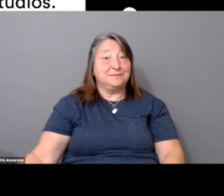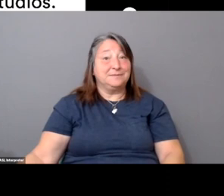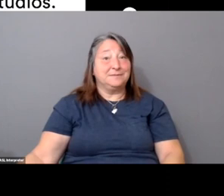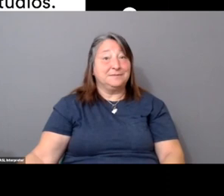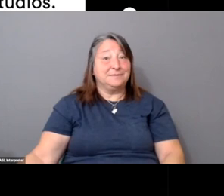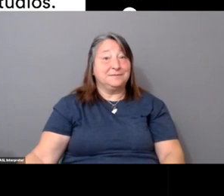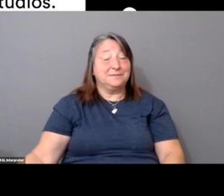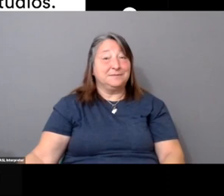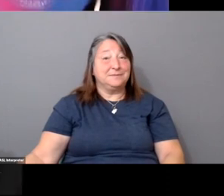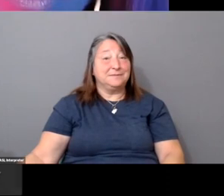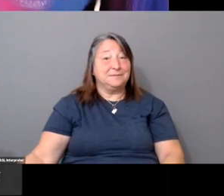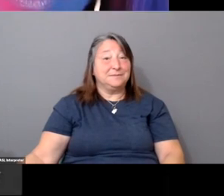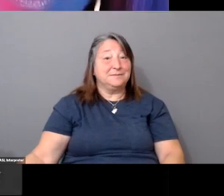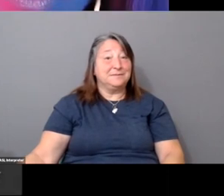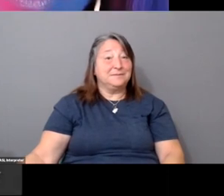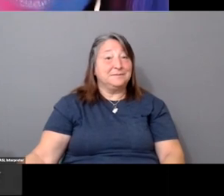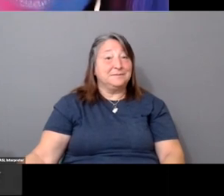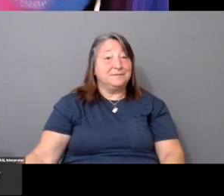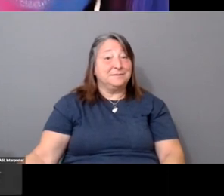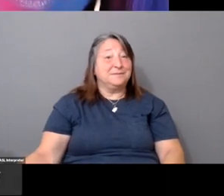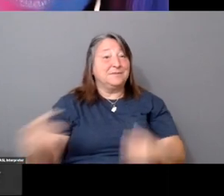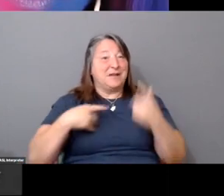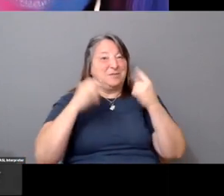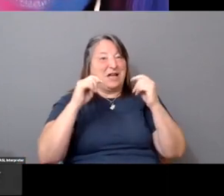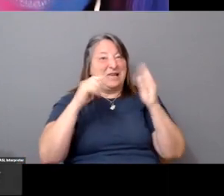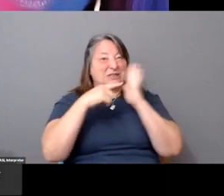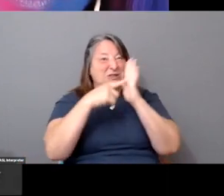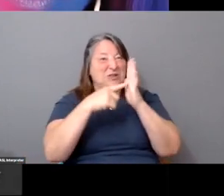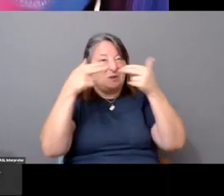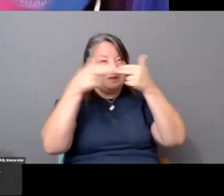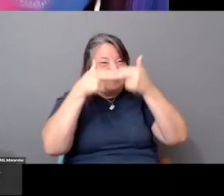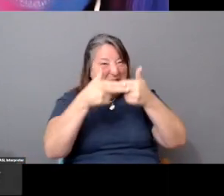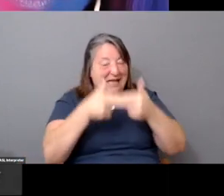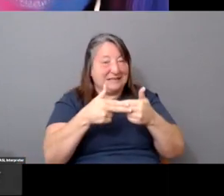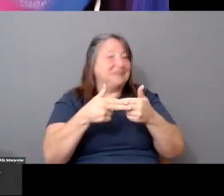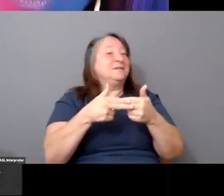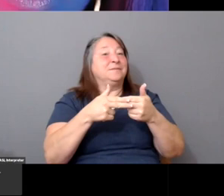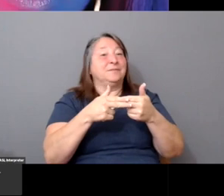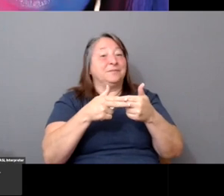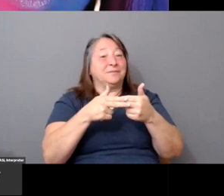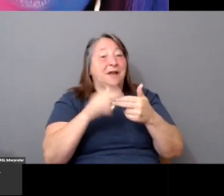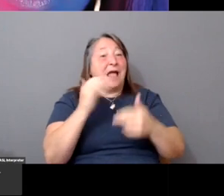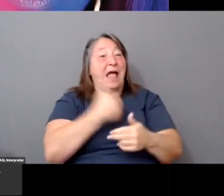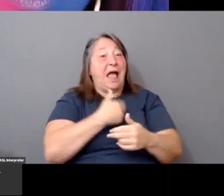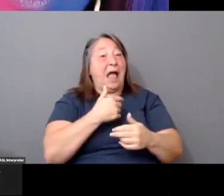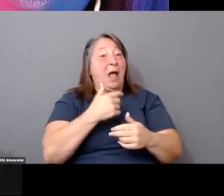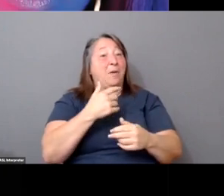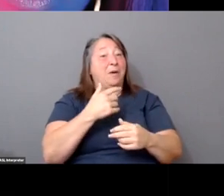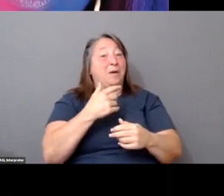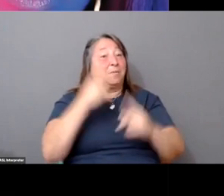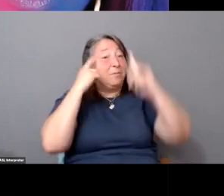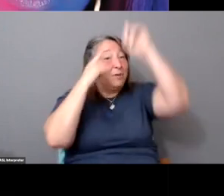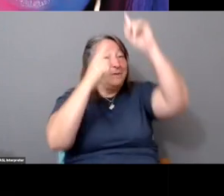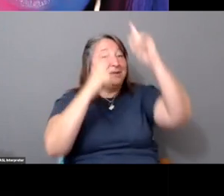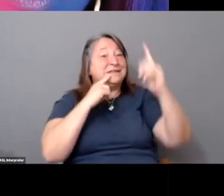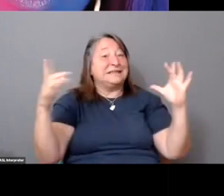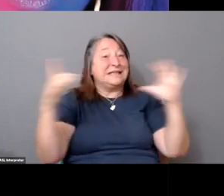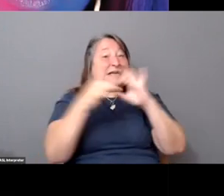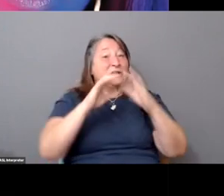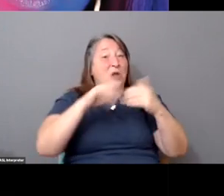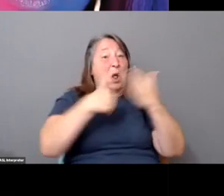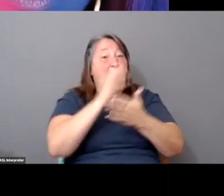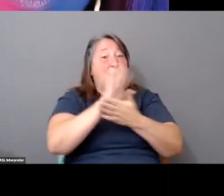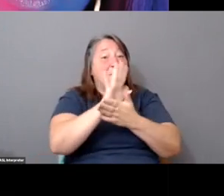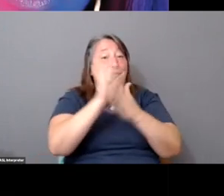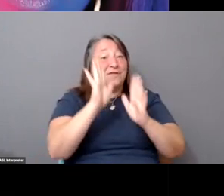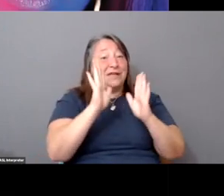Sorry, I'm just trying to flip through these slides. Not working. There we are. Our purpose is to connect all moviegoers to their ideal movie. We aim to